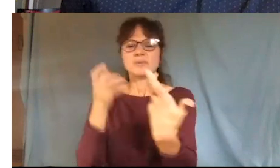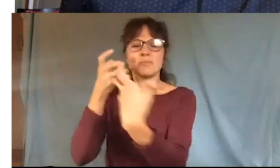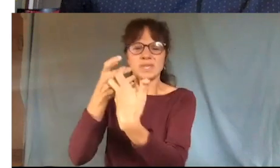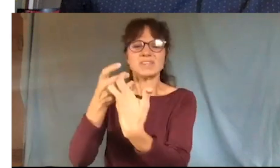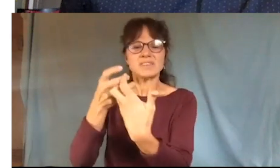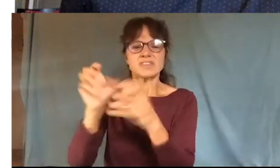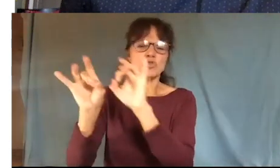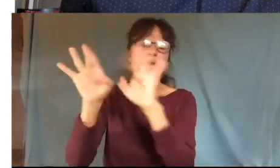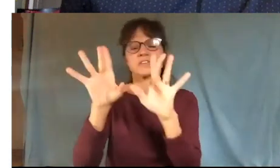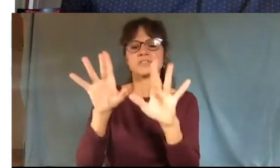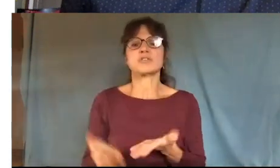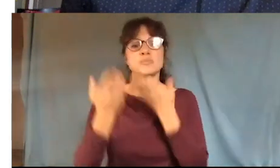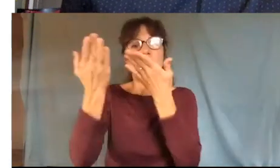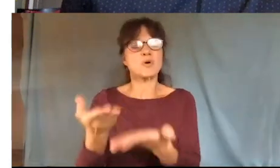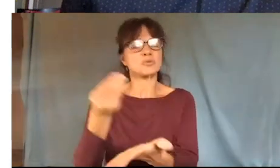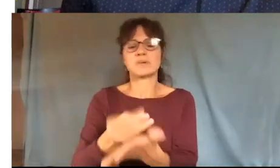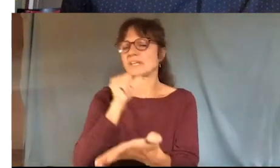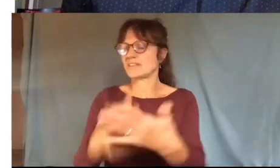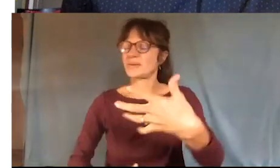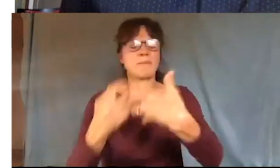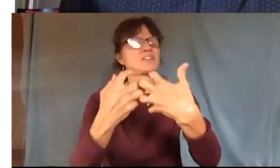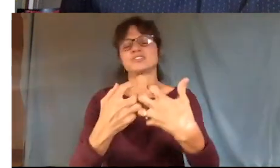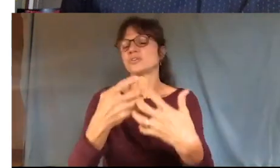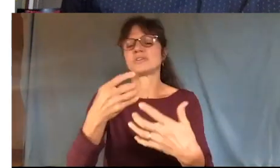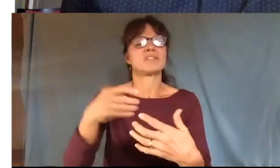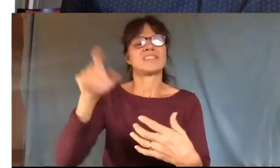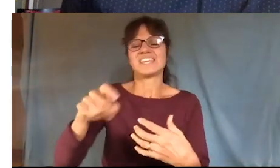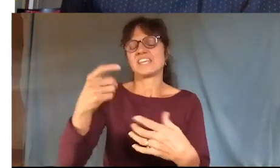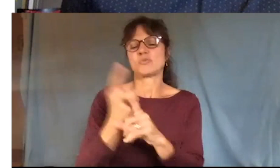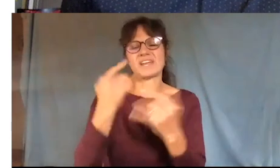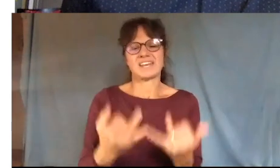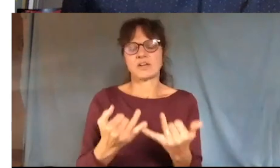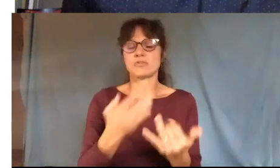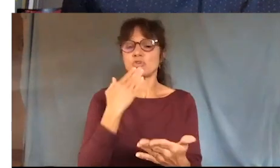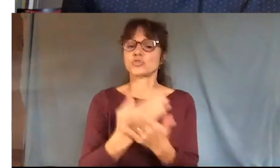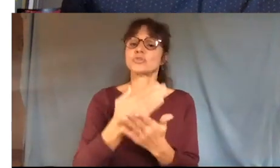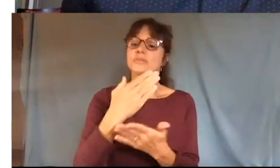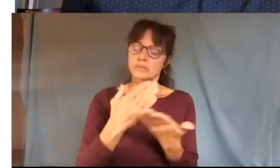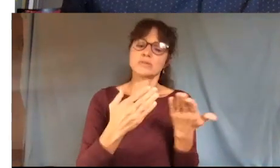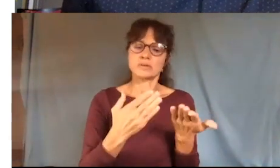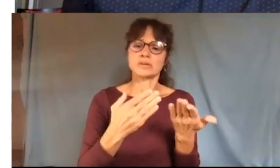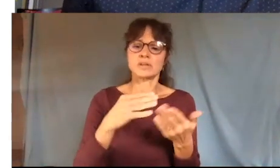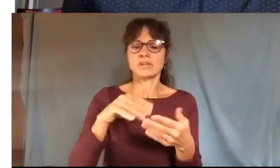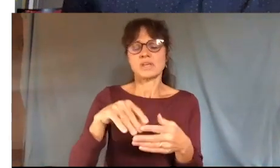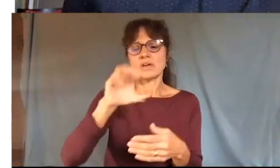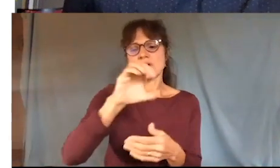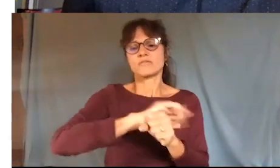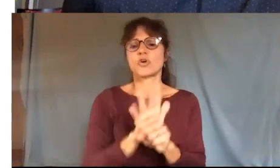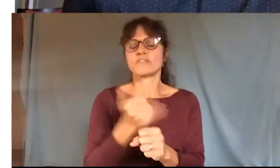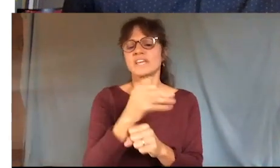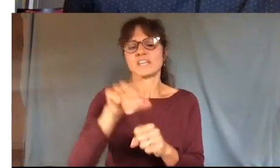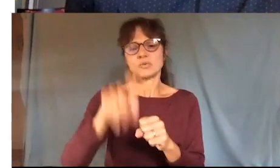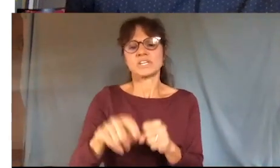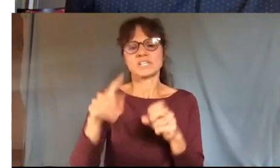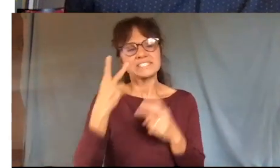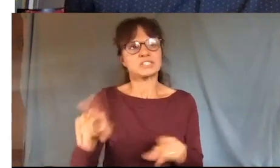the proposed funding for EHE is not at scale for the crisis. There are also good aspects of COVID-19 that we need to take a look